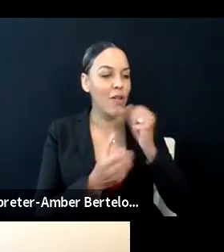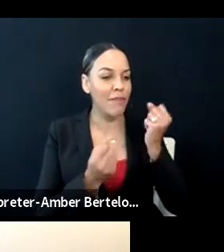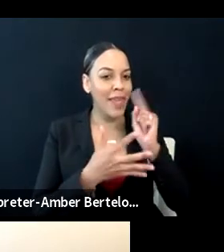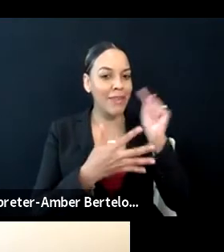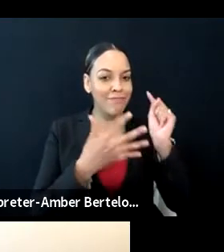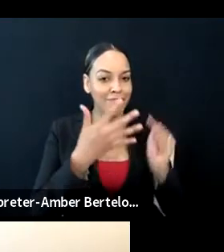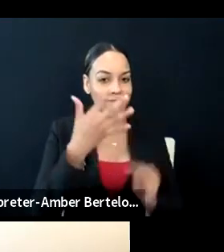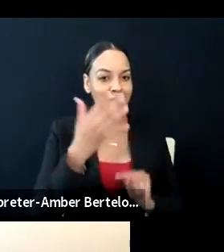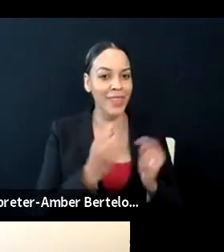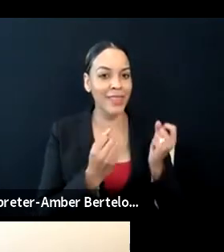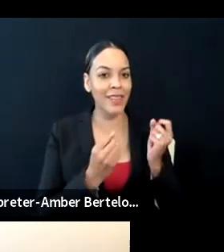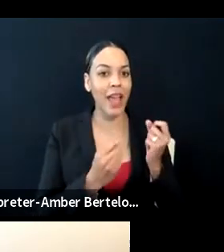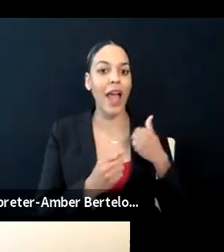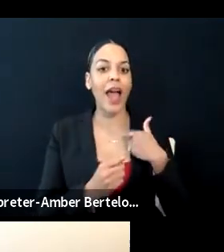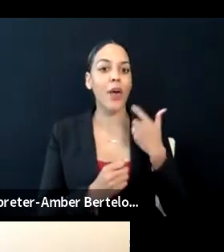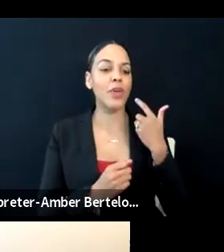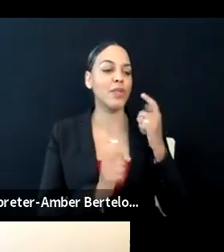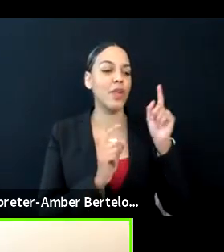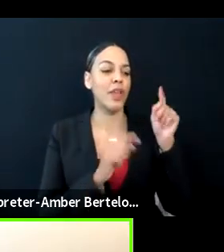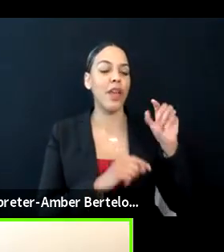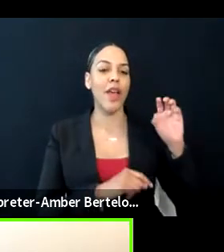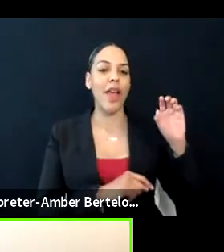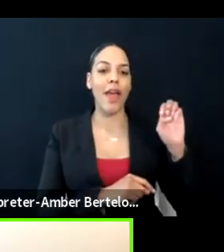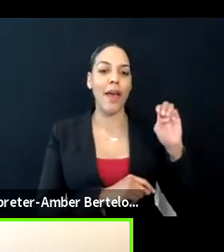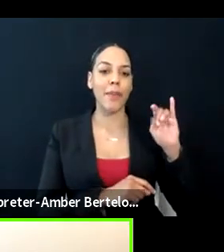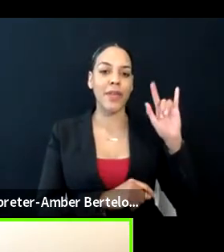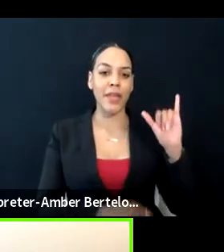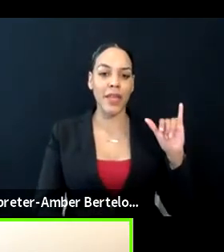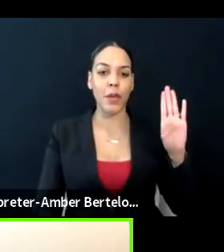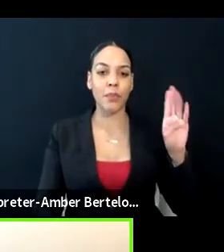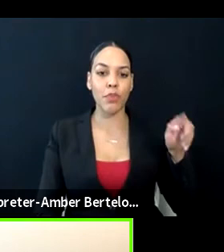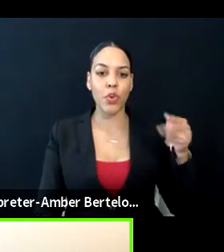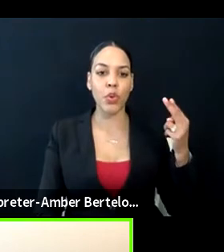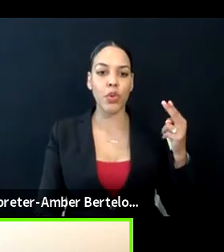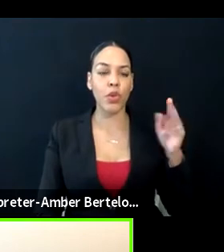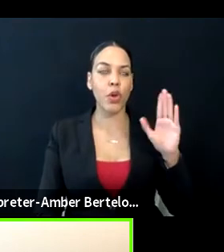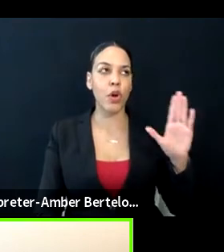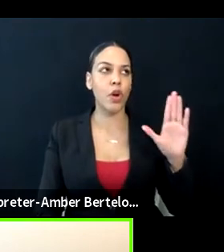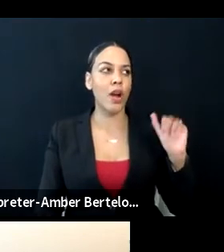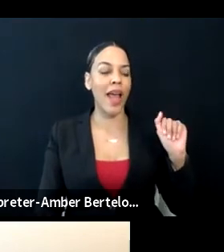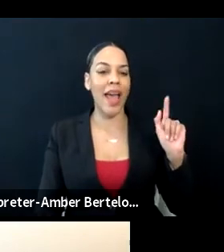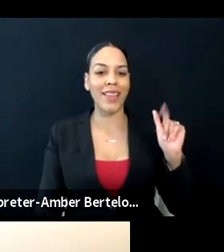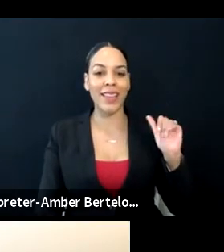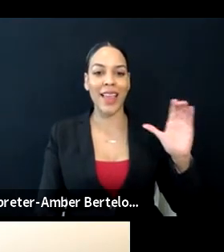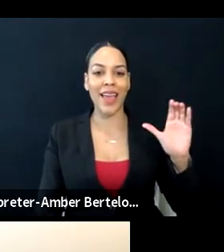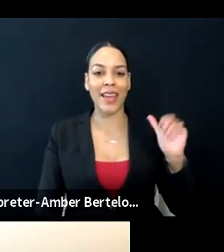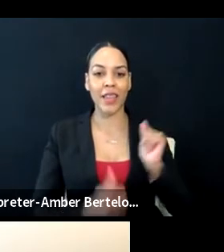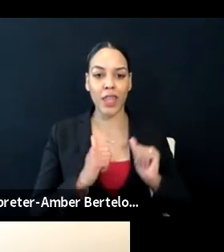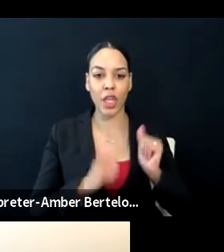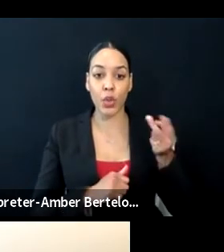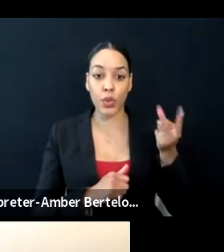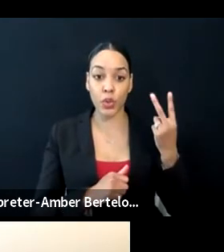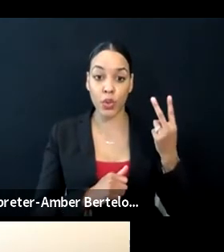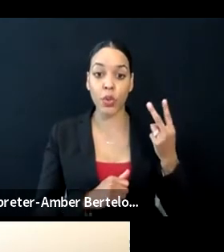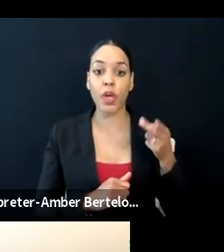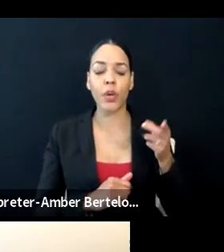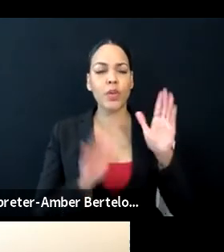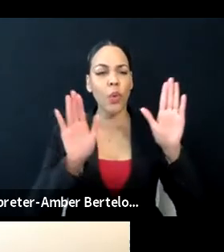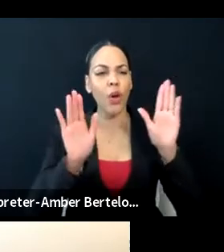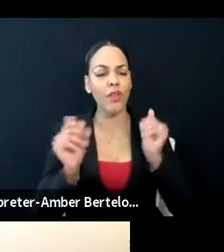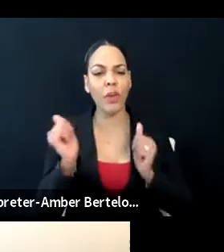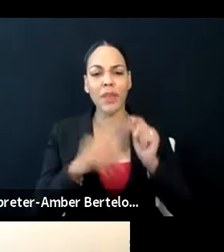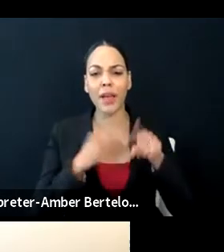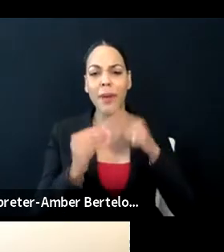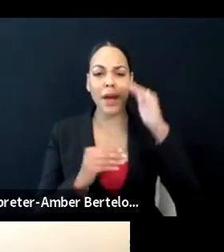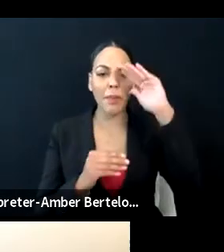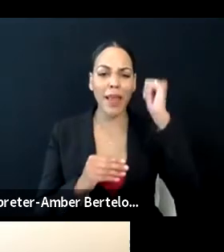at Ebony Booth's play at Playwrights, no, it wasn't Playwrights, it was Atlantic Theater too, And it was a wonderful play about a Black woman working